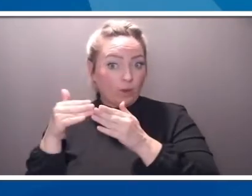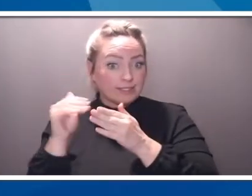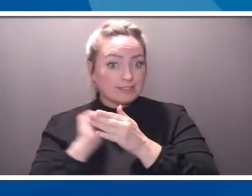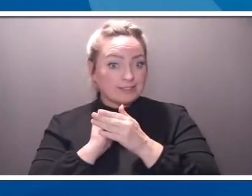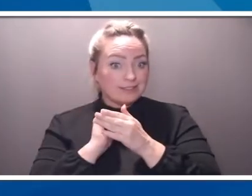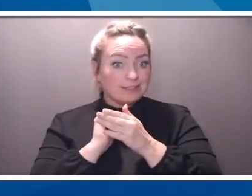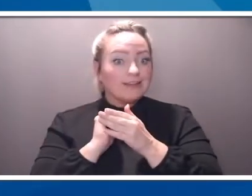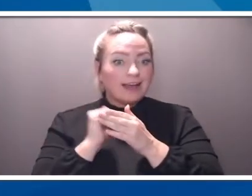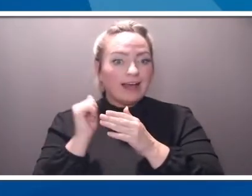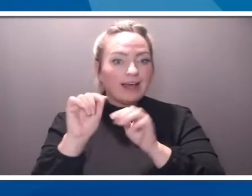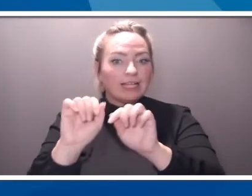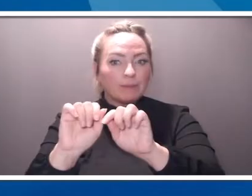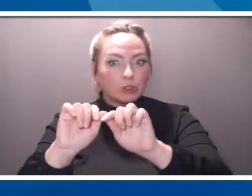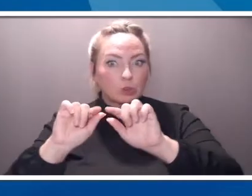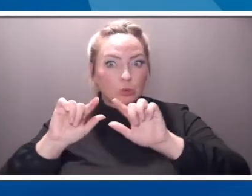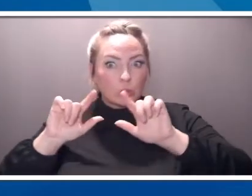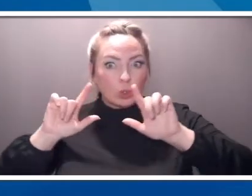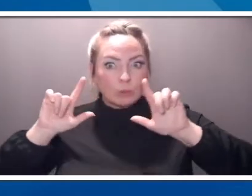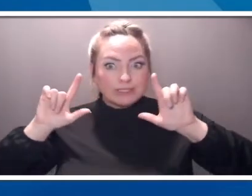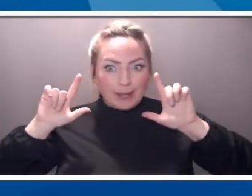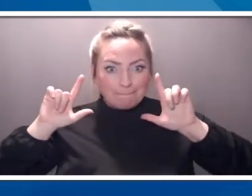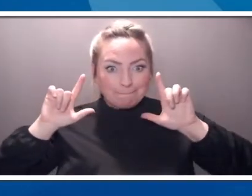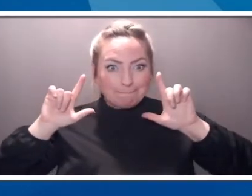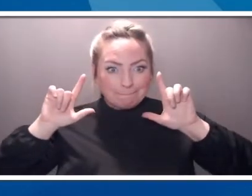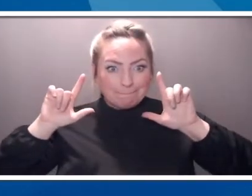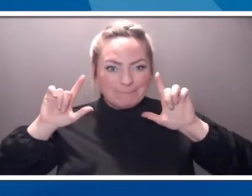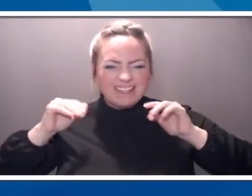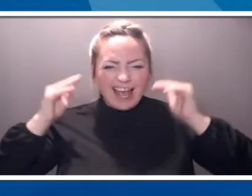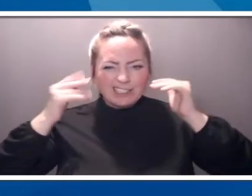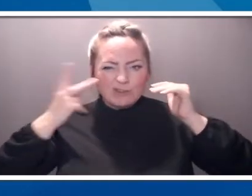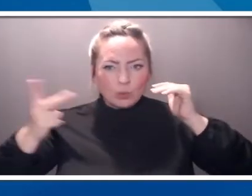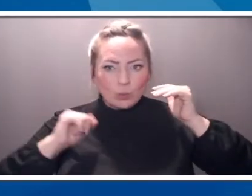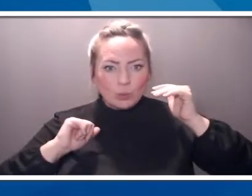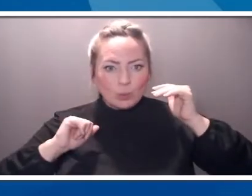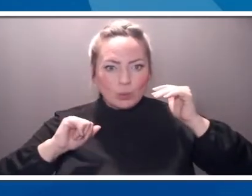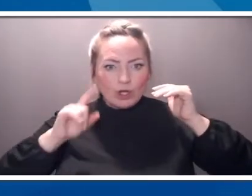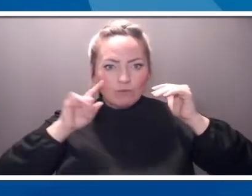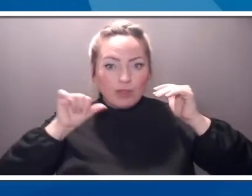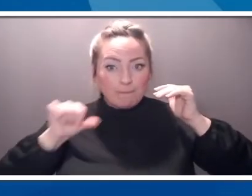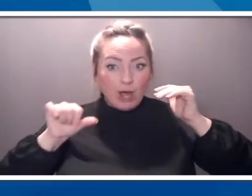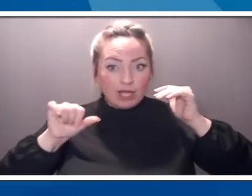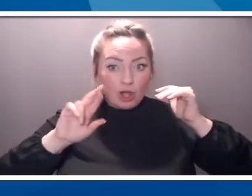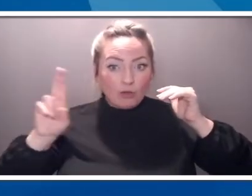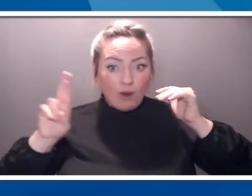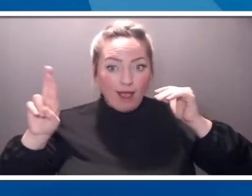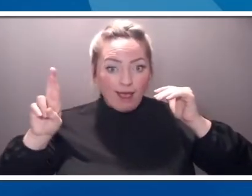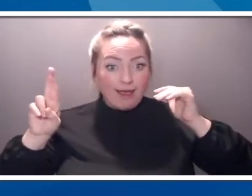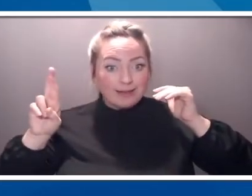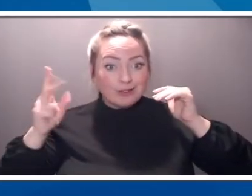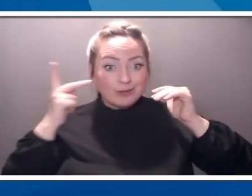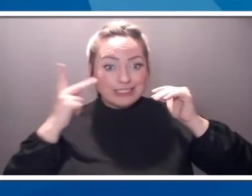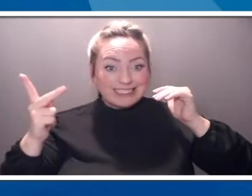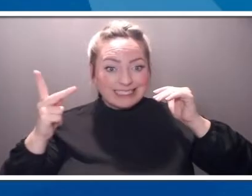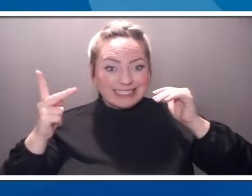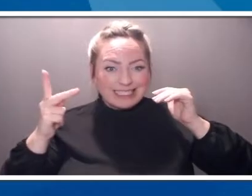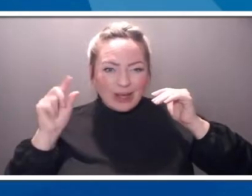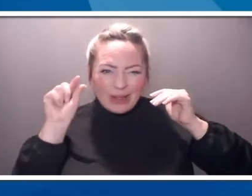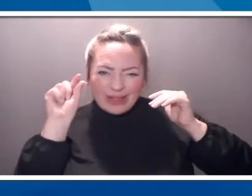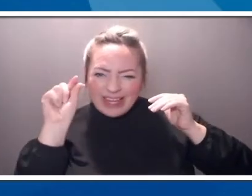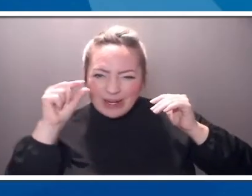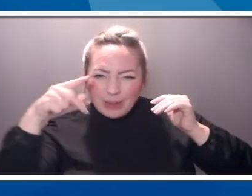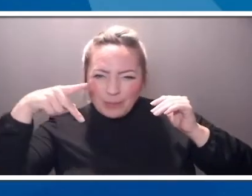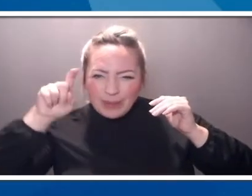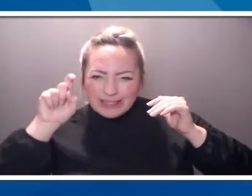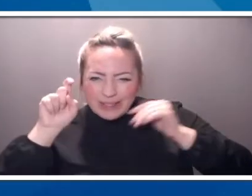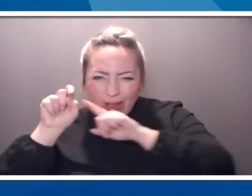The one on the right is focused, and I've got a little zoomed in kind of enhanced view of the button on the right, and we can